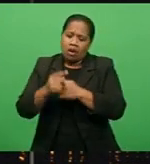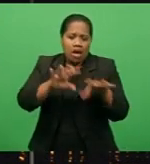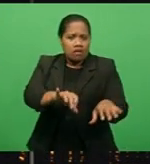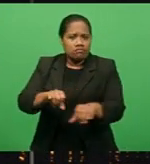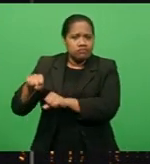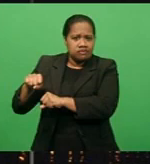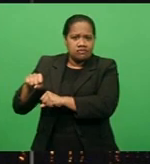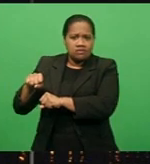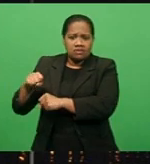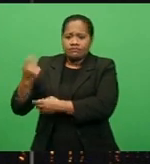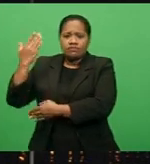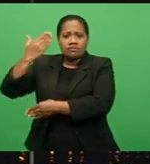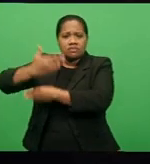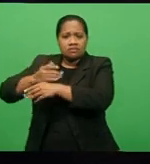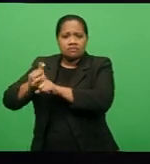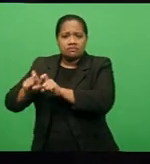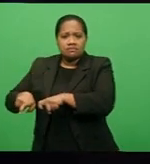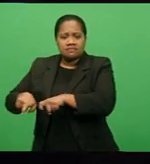detained overnight.